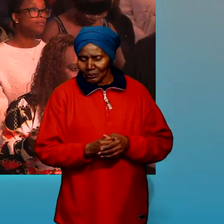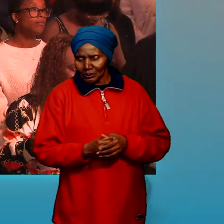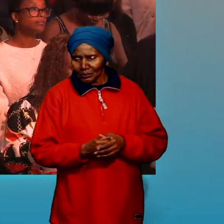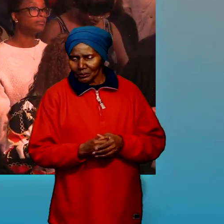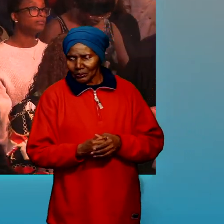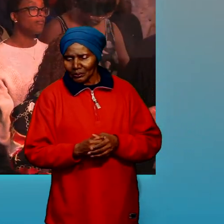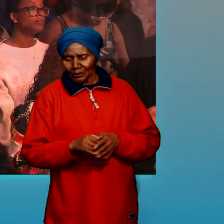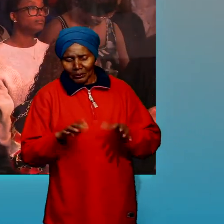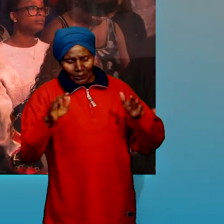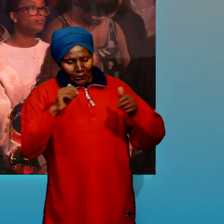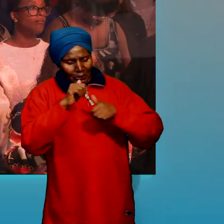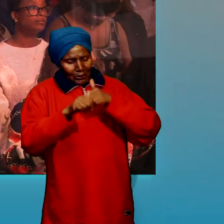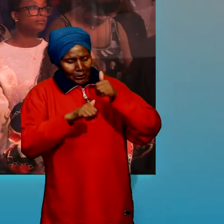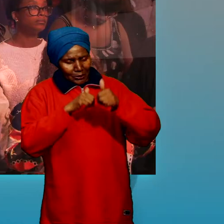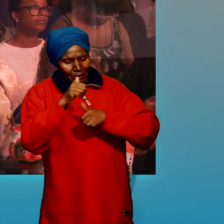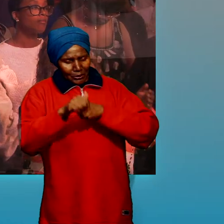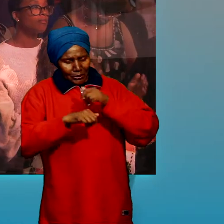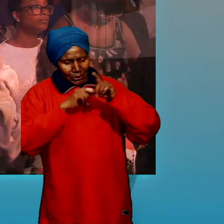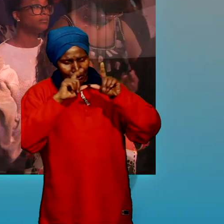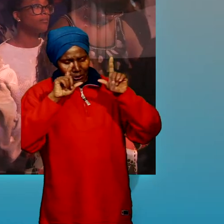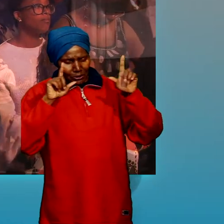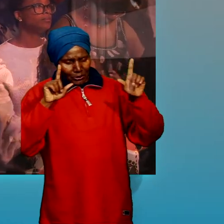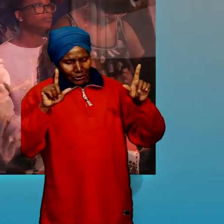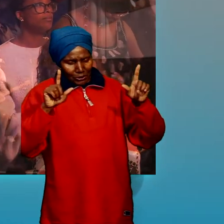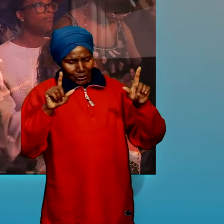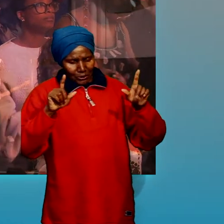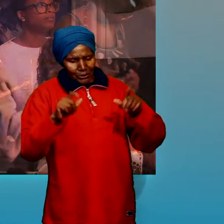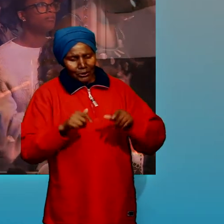Let's have a big round of applause to Jesus and the worship team. Hallelujah.